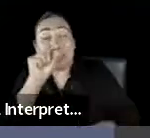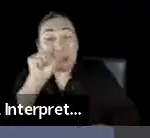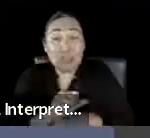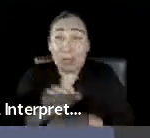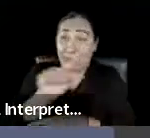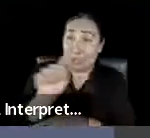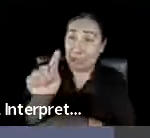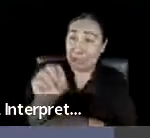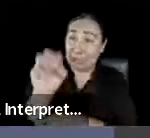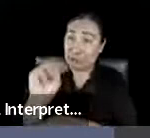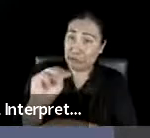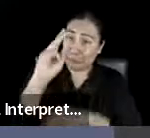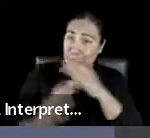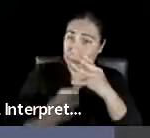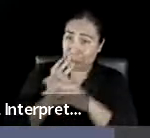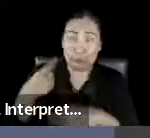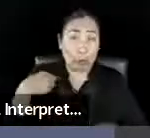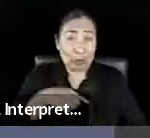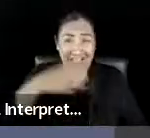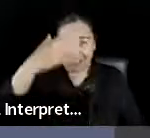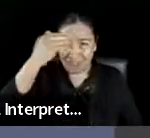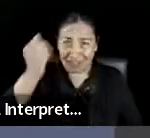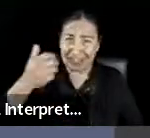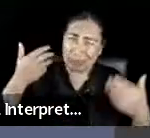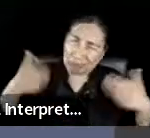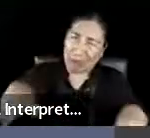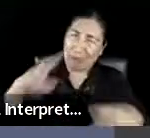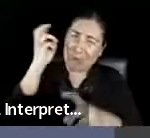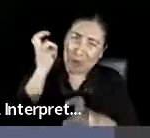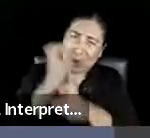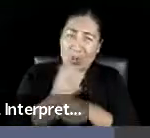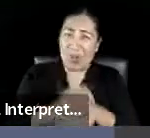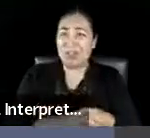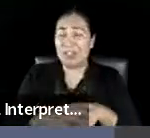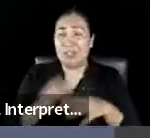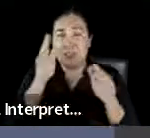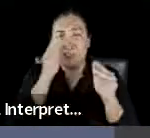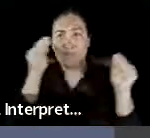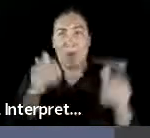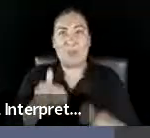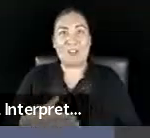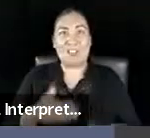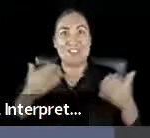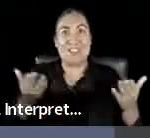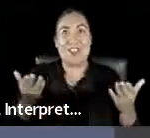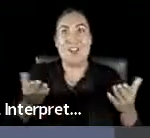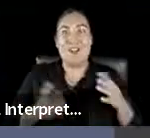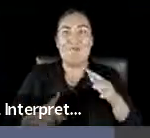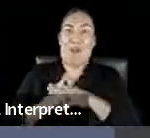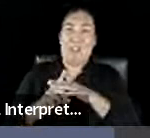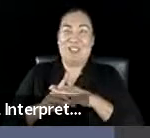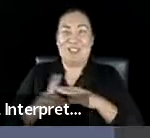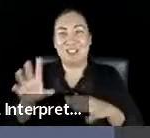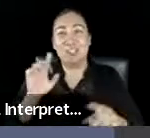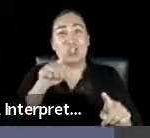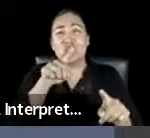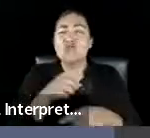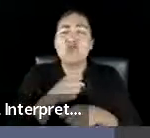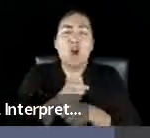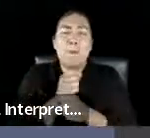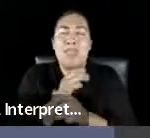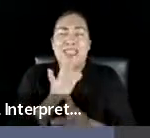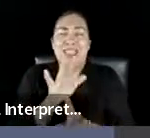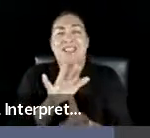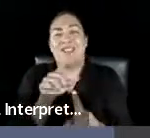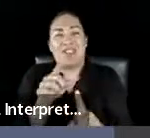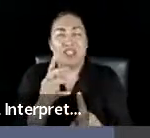Zoom world, we forget how hard it is to stay as focused and stay as present, and you are just making it